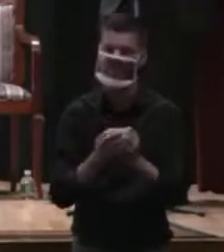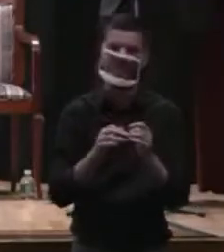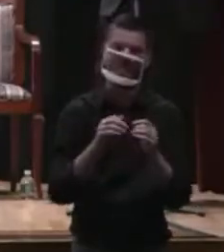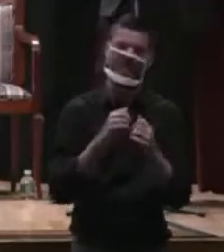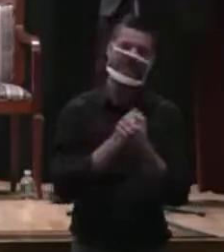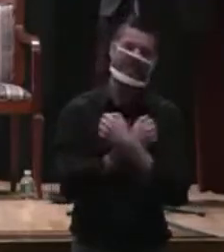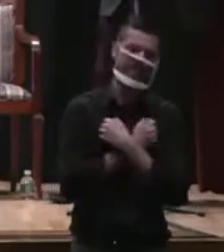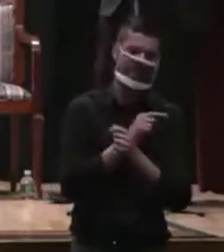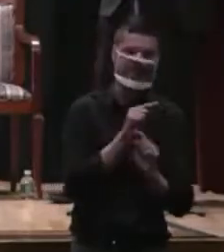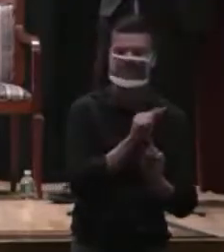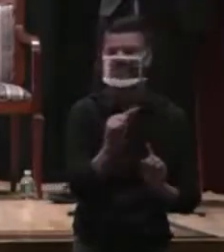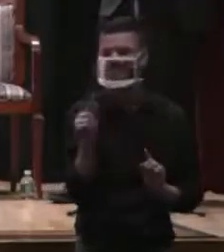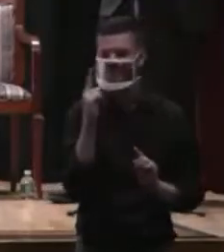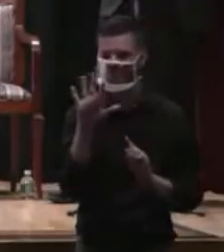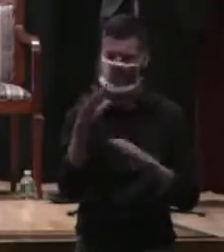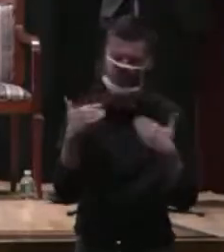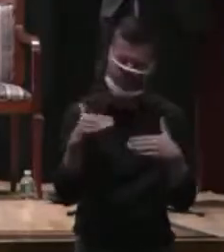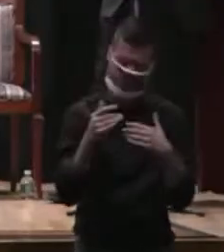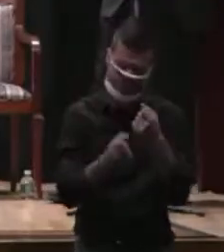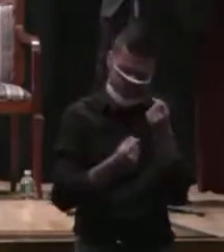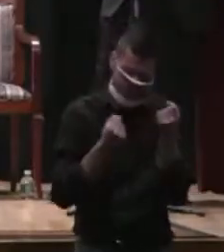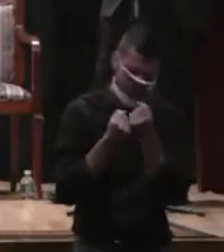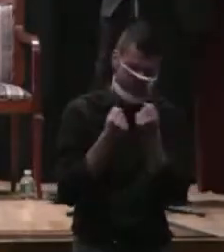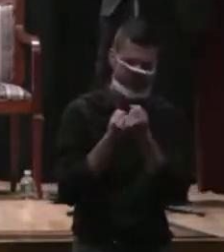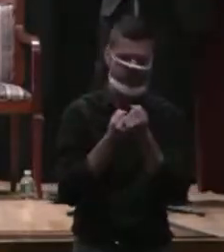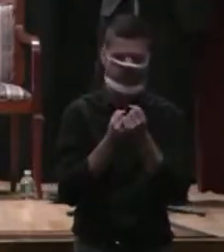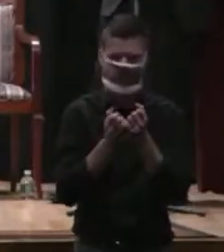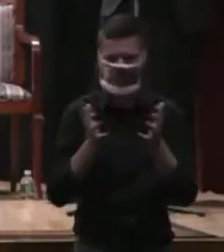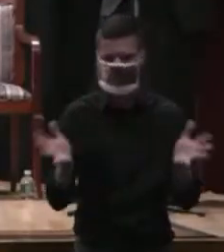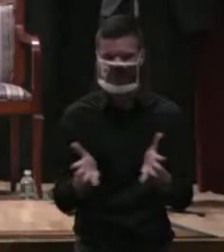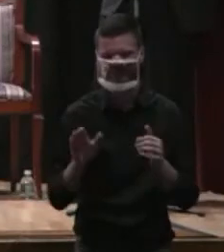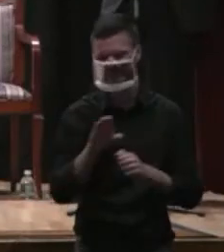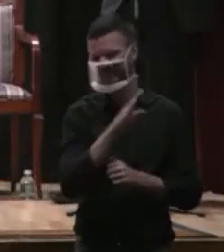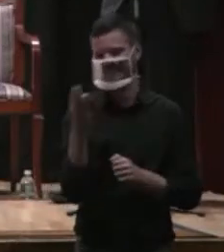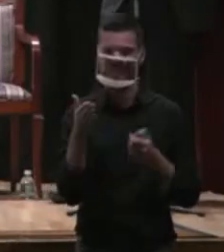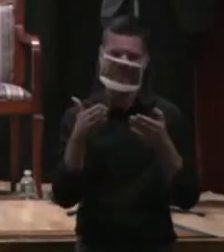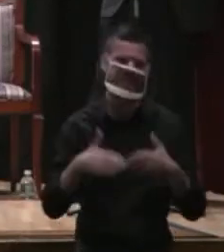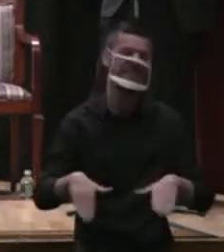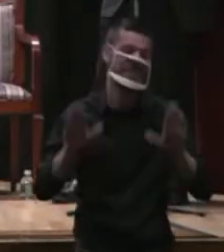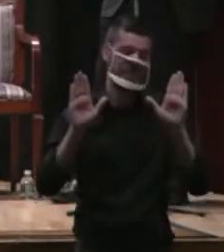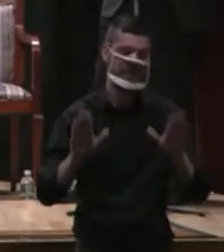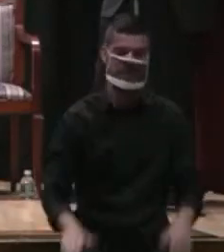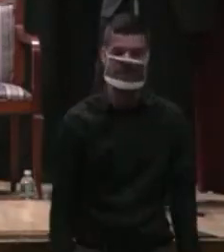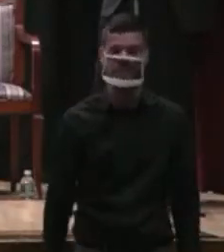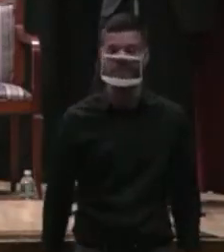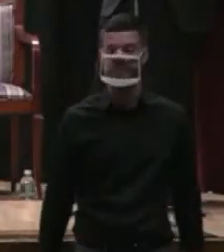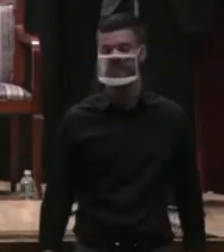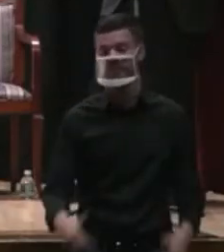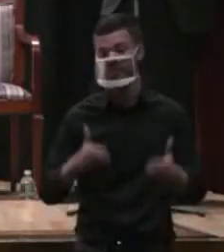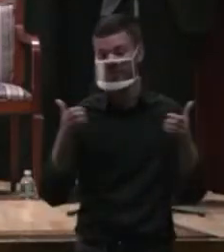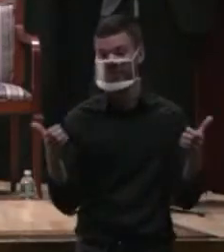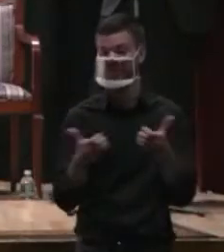for all their unwavering support and encouragement to never give up. Cheers to the class of 2020.